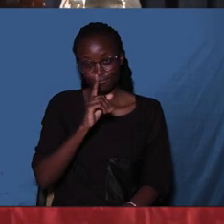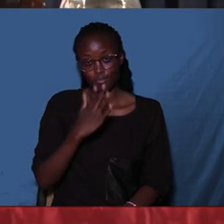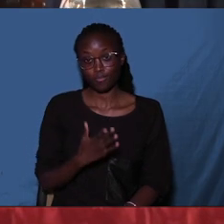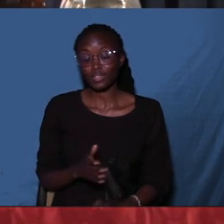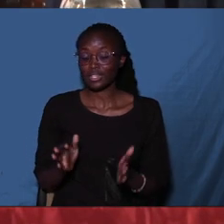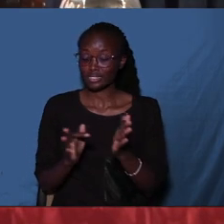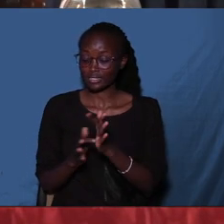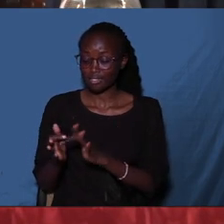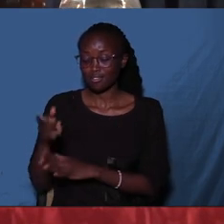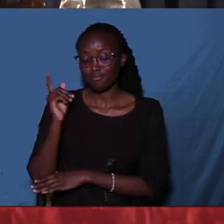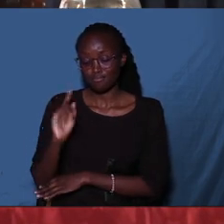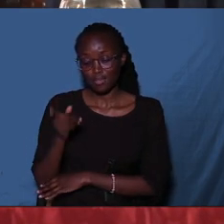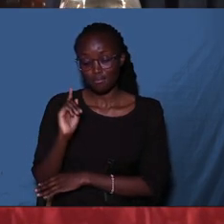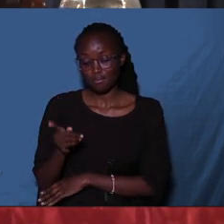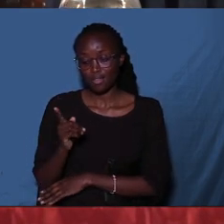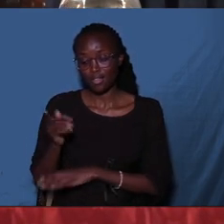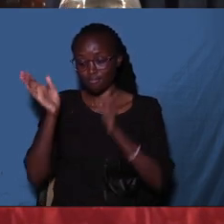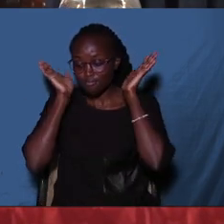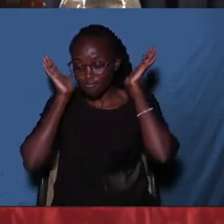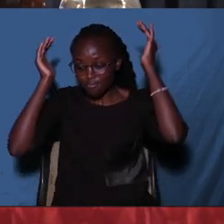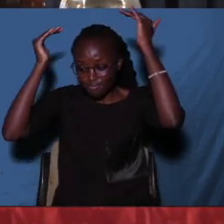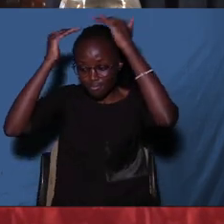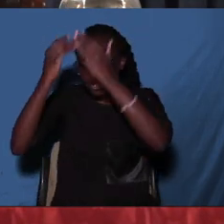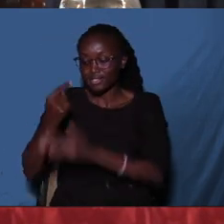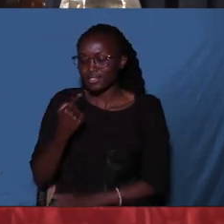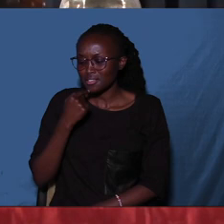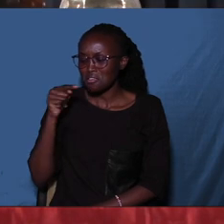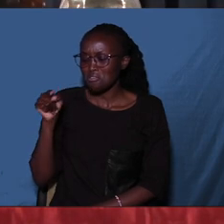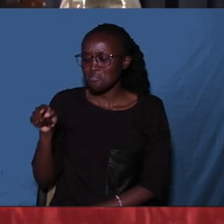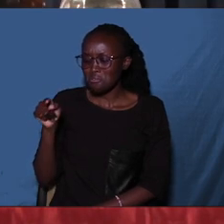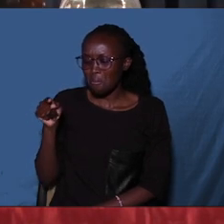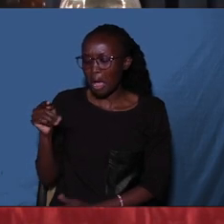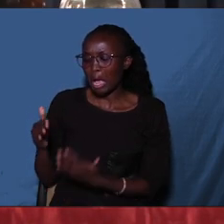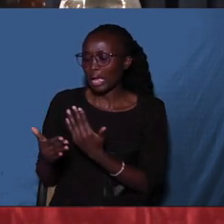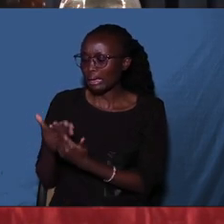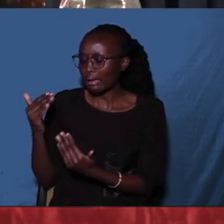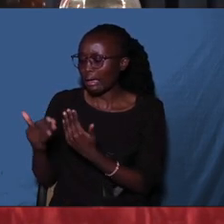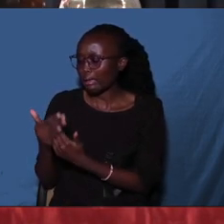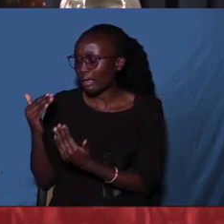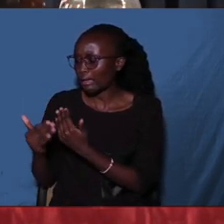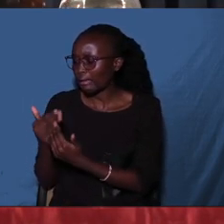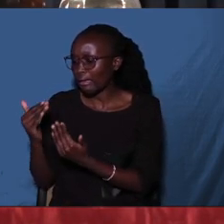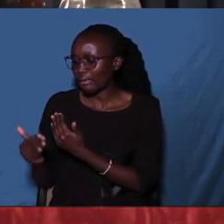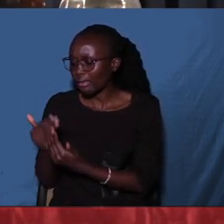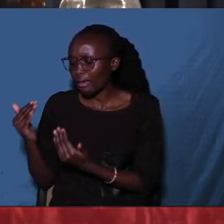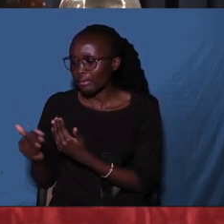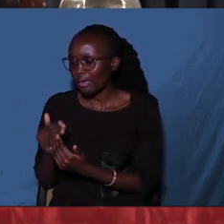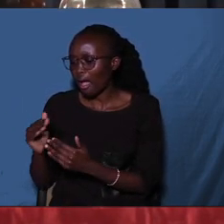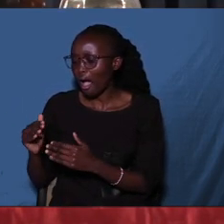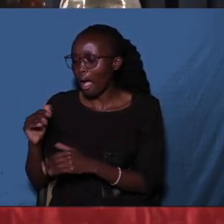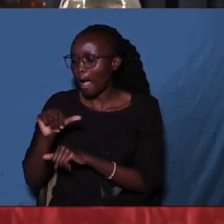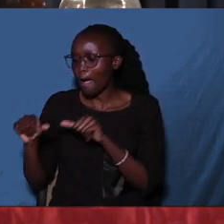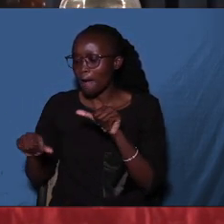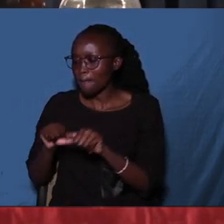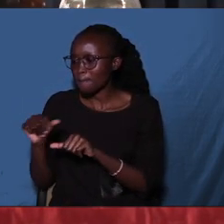that they used to make sure that the cup outside was looking good, but inside was not what it was. Outside they were talking